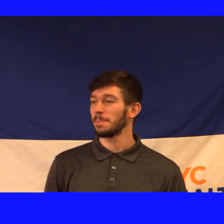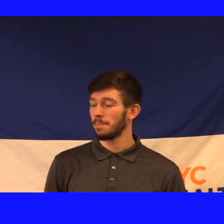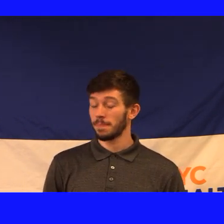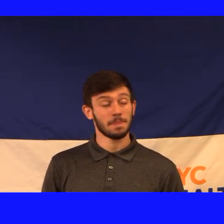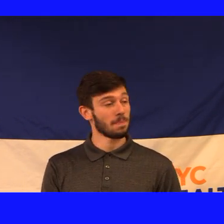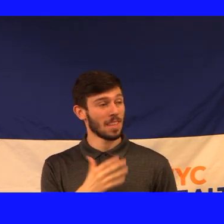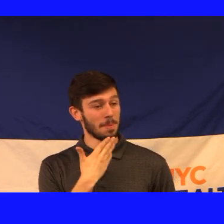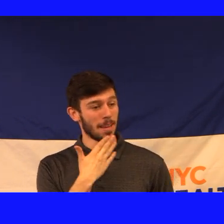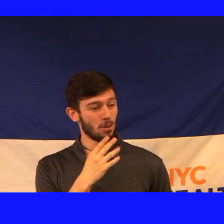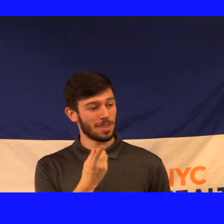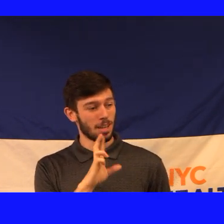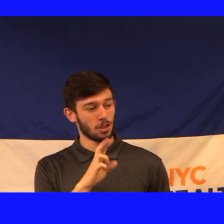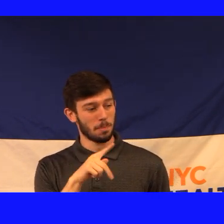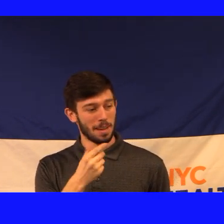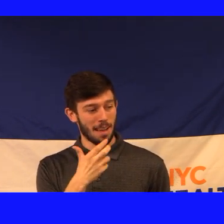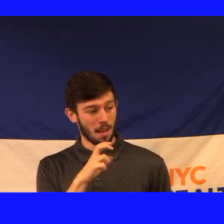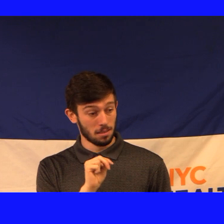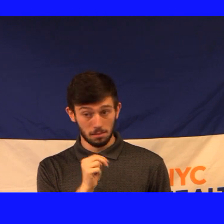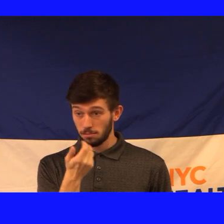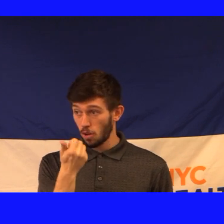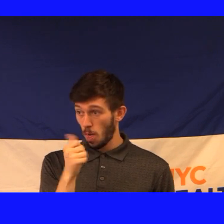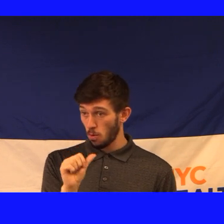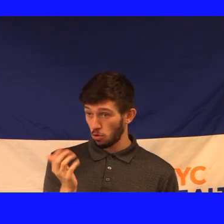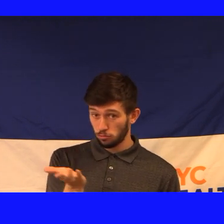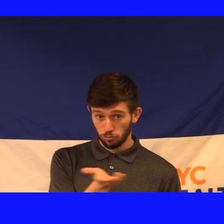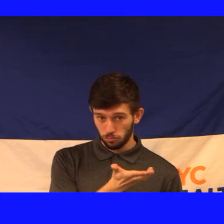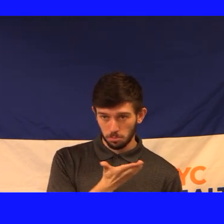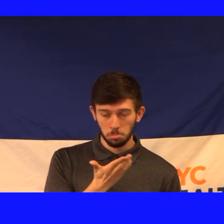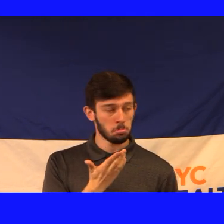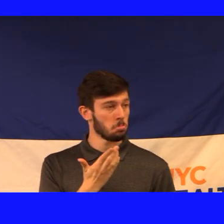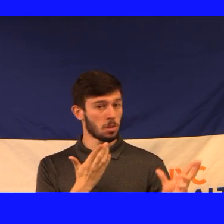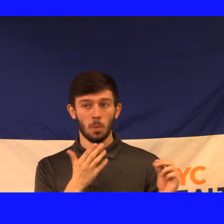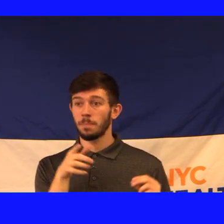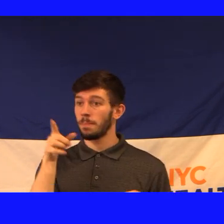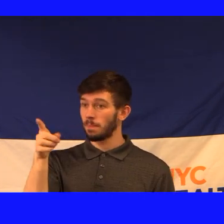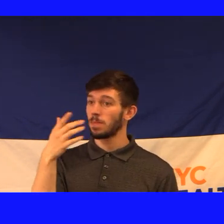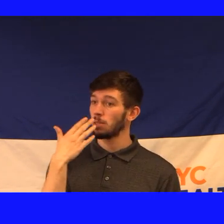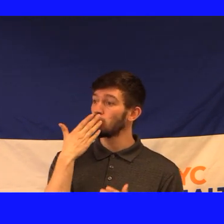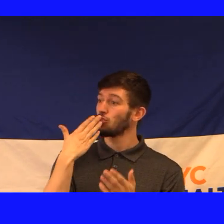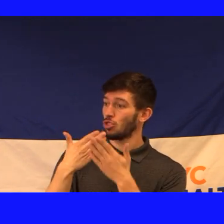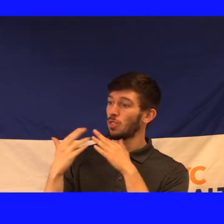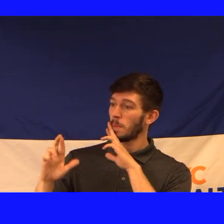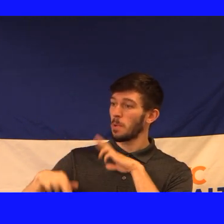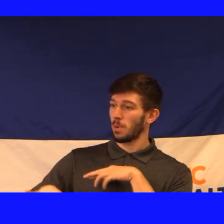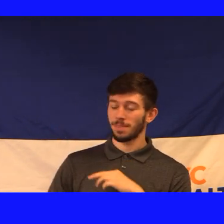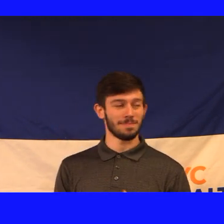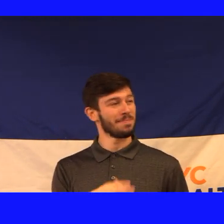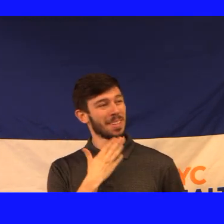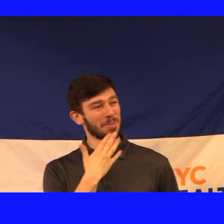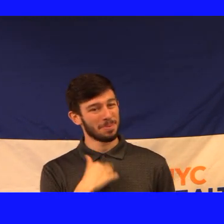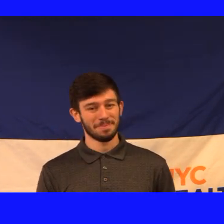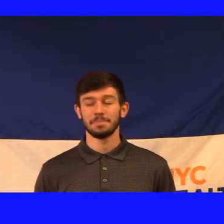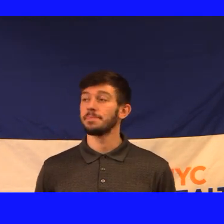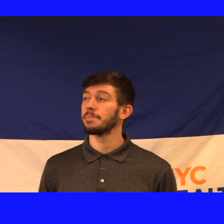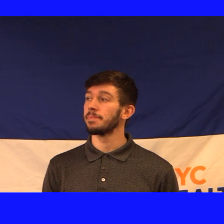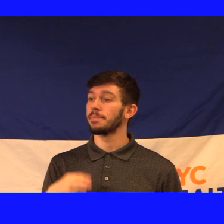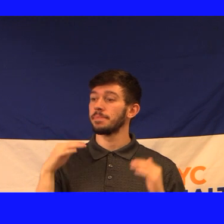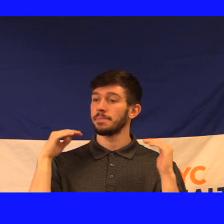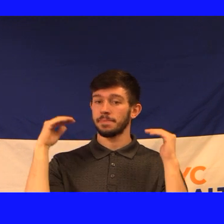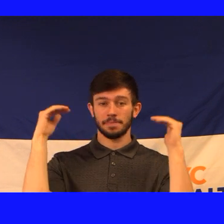Dr. Pagan. Anyone else? No. Okay, then next